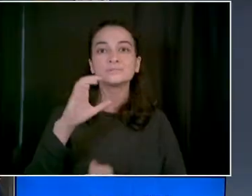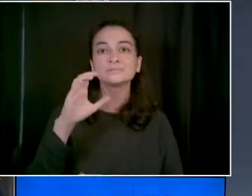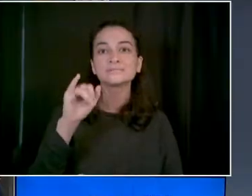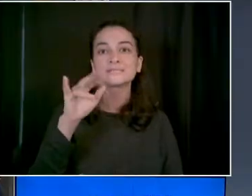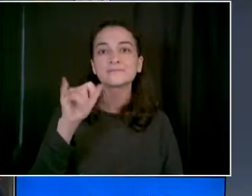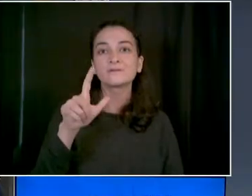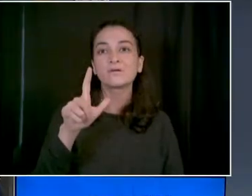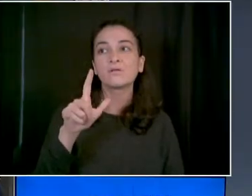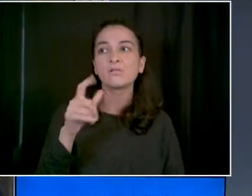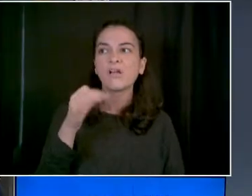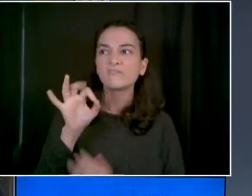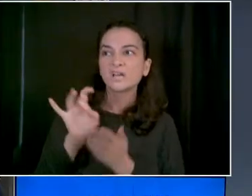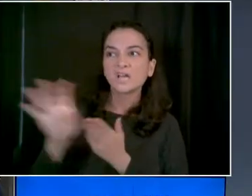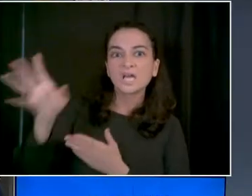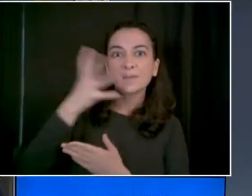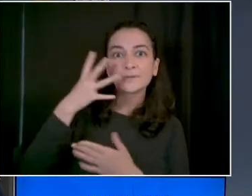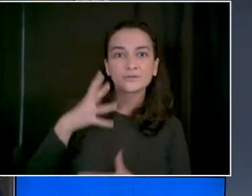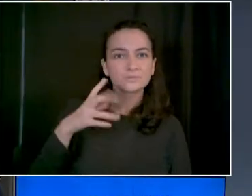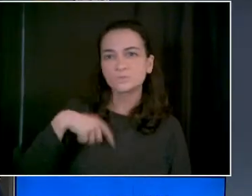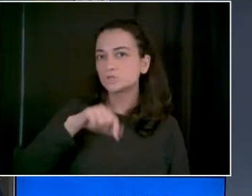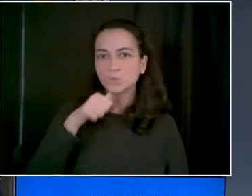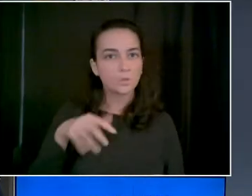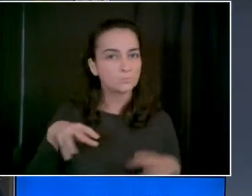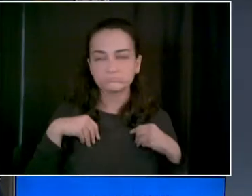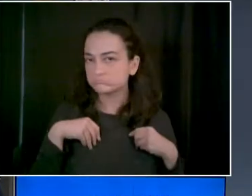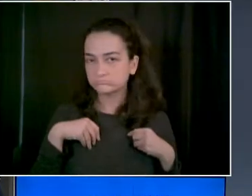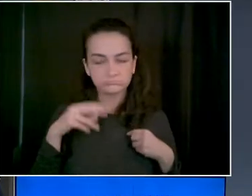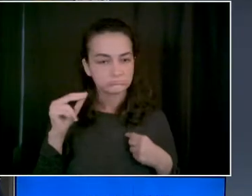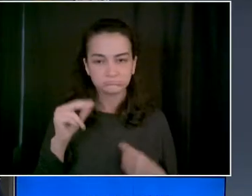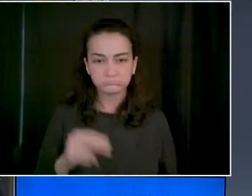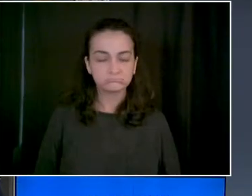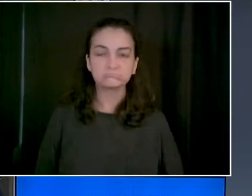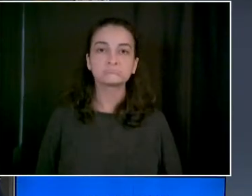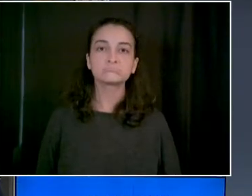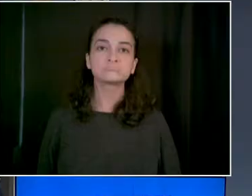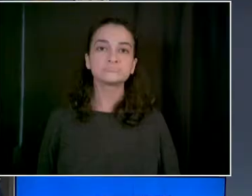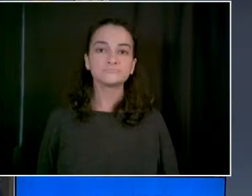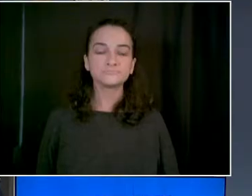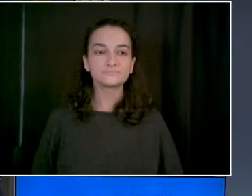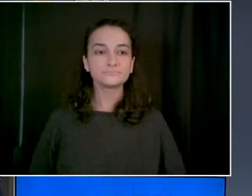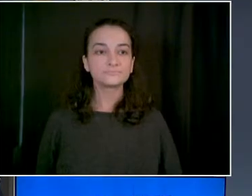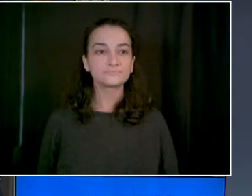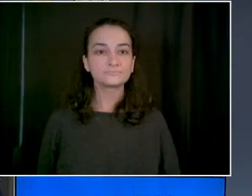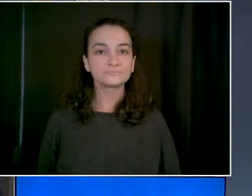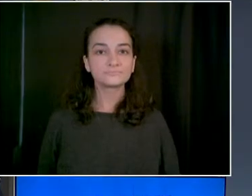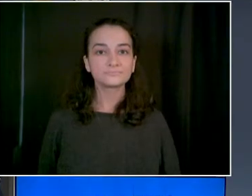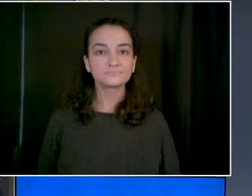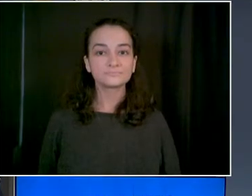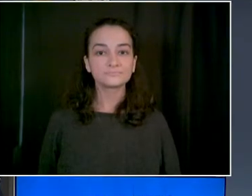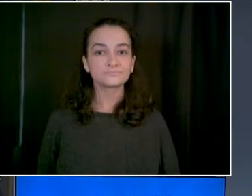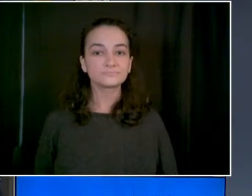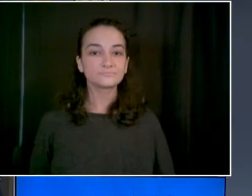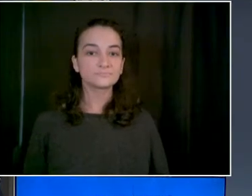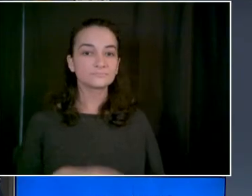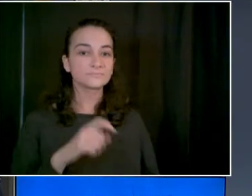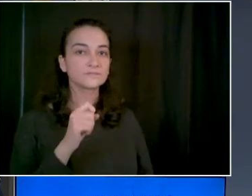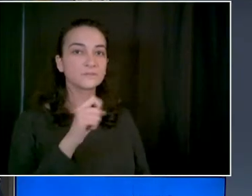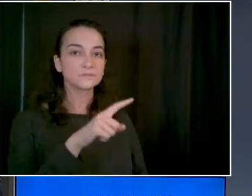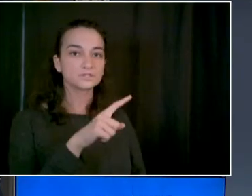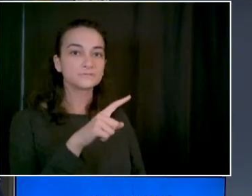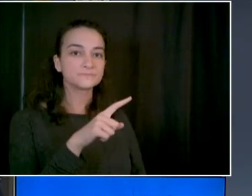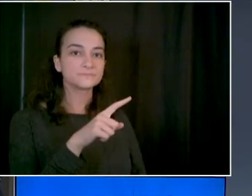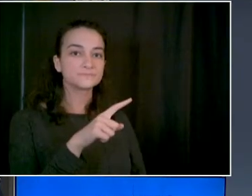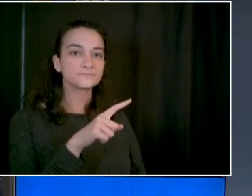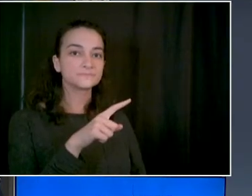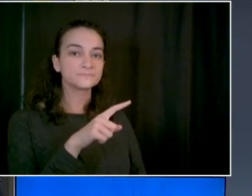Hello. Monica, how are you? Yes, I would like to ask, you said that actions have consequences. What can be the real consequences for